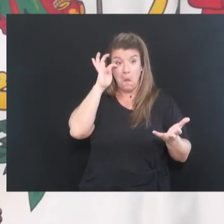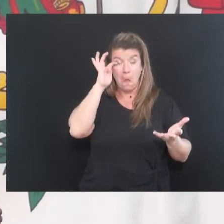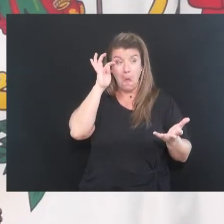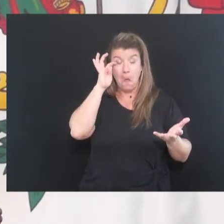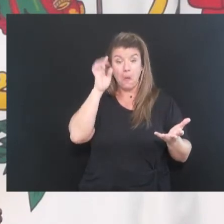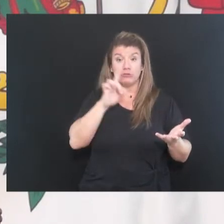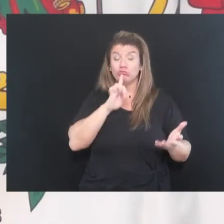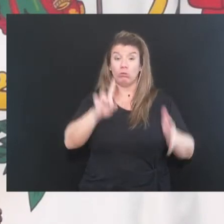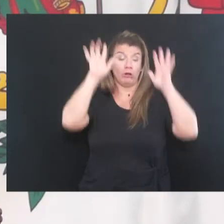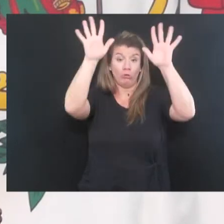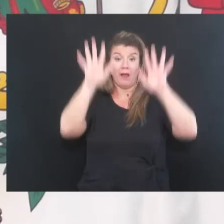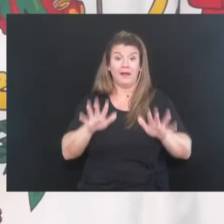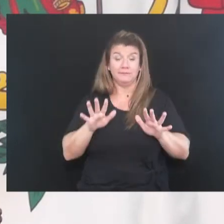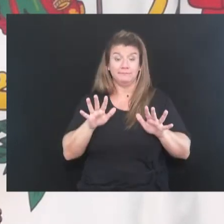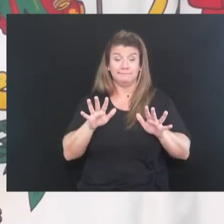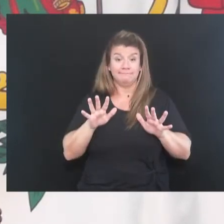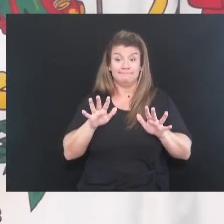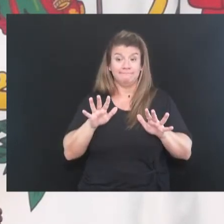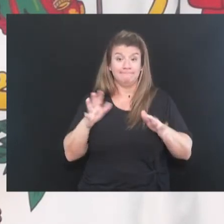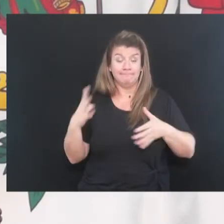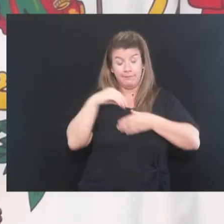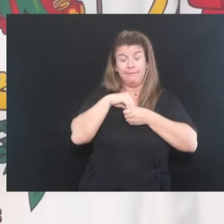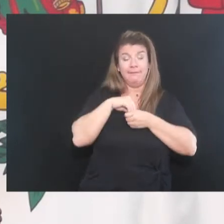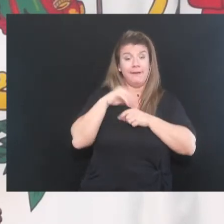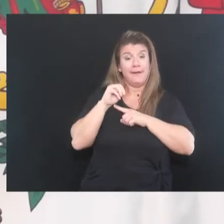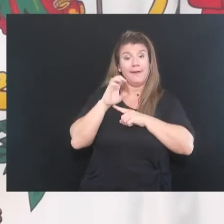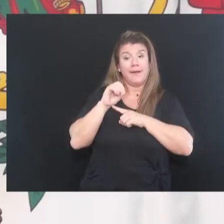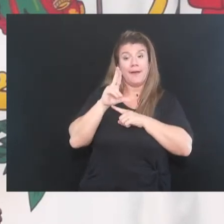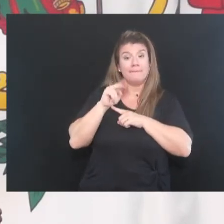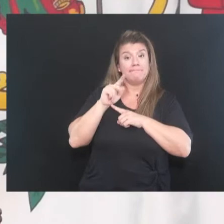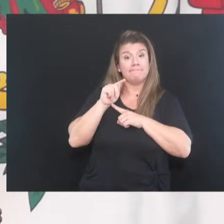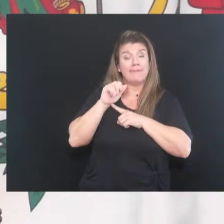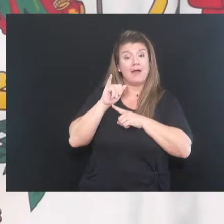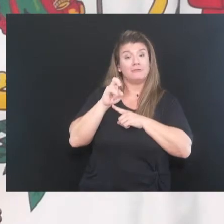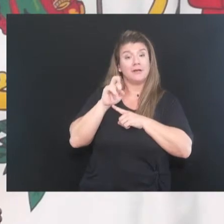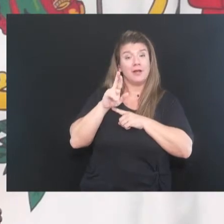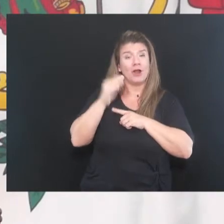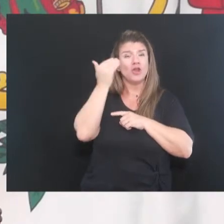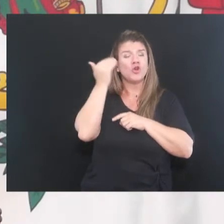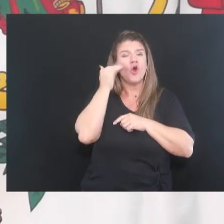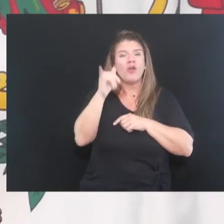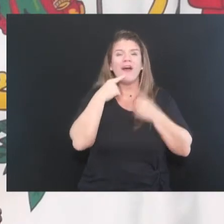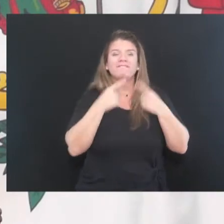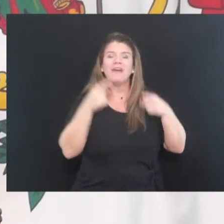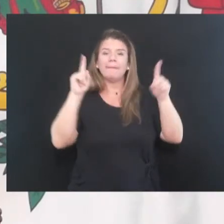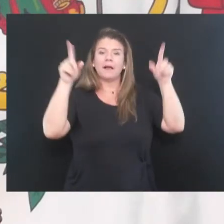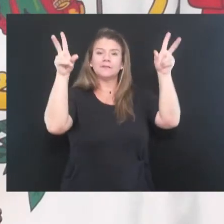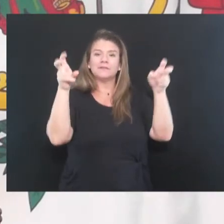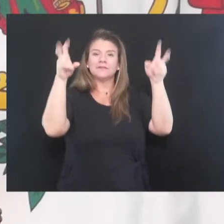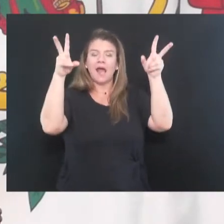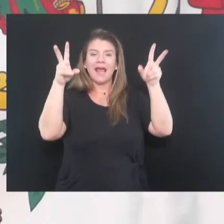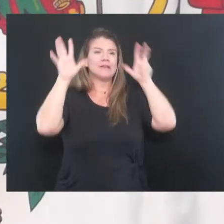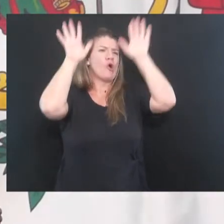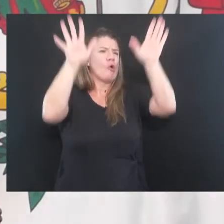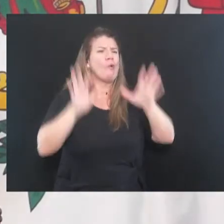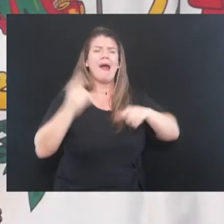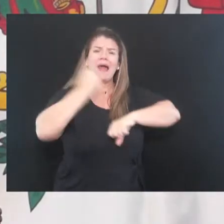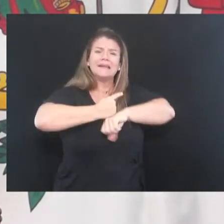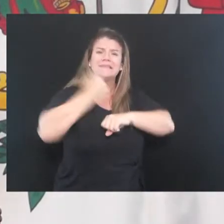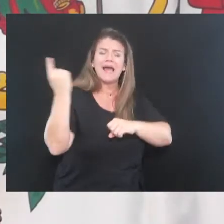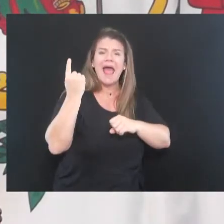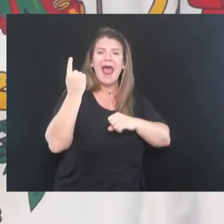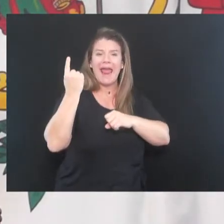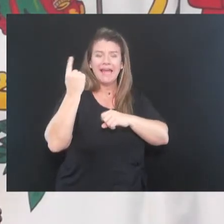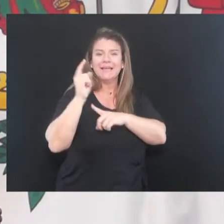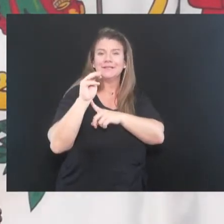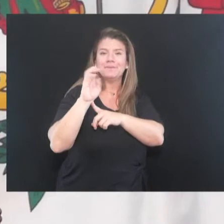truly great to be a Mountaineer. A great day to be a Mountaineer, you know, and so